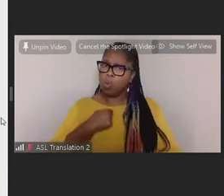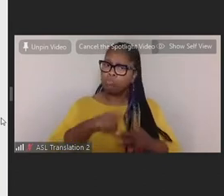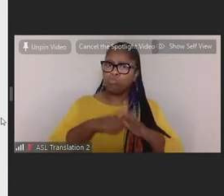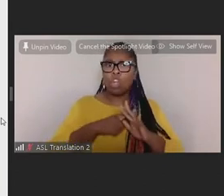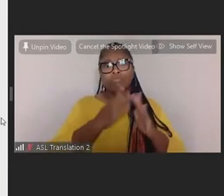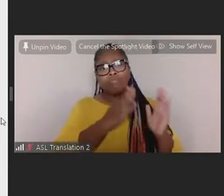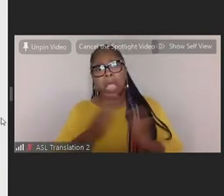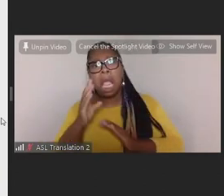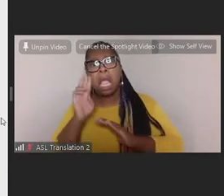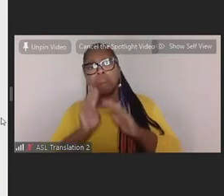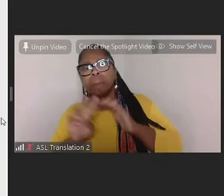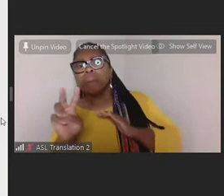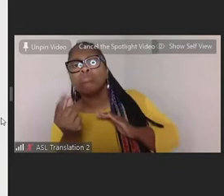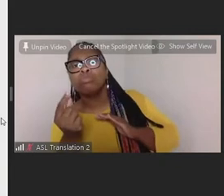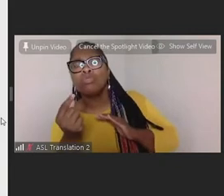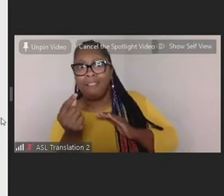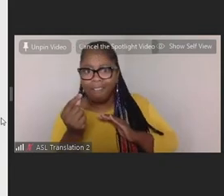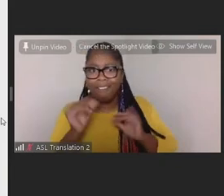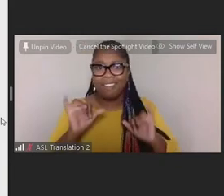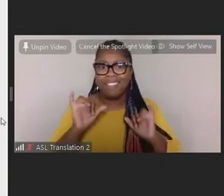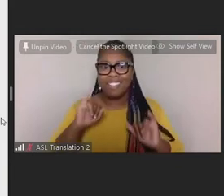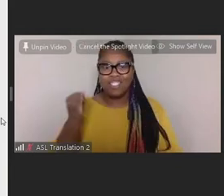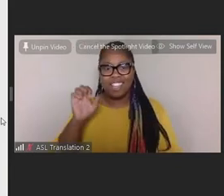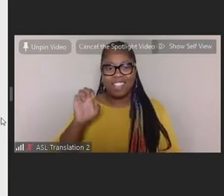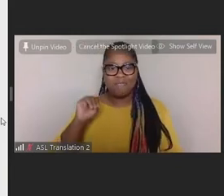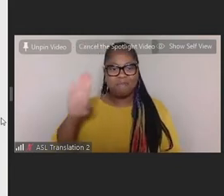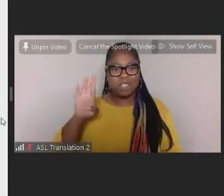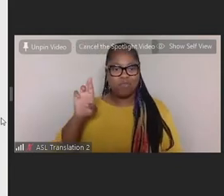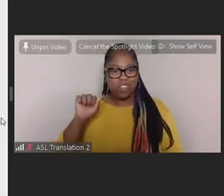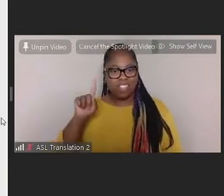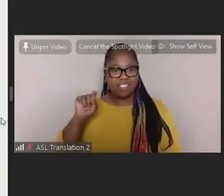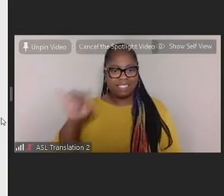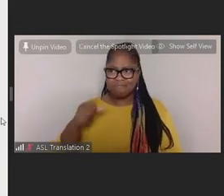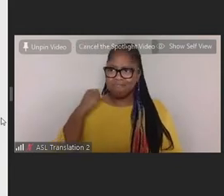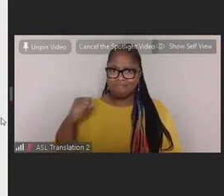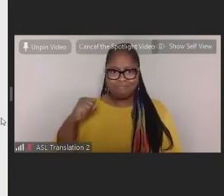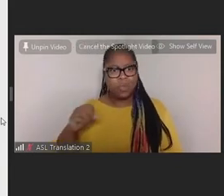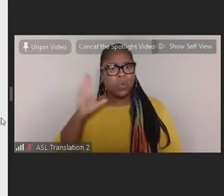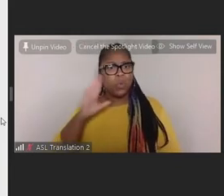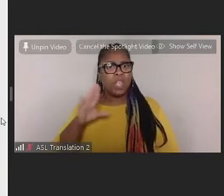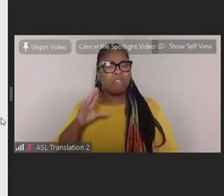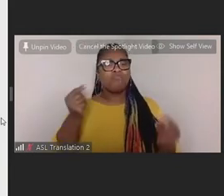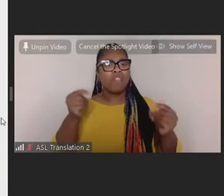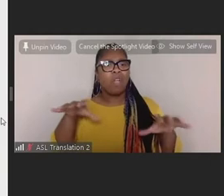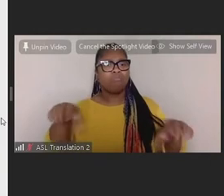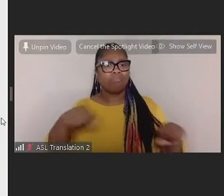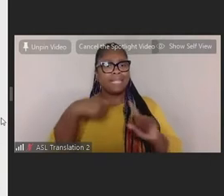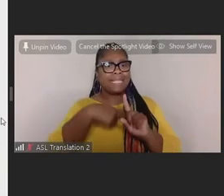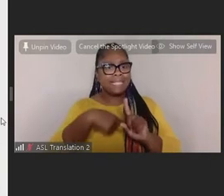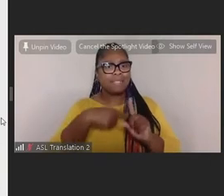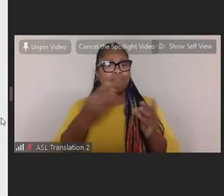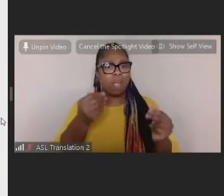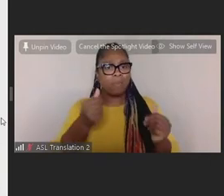our future, and we're so glad that we found JEMB Realty, who will be ground leasing the property and giving us back a new